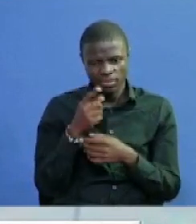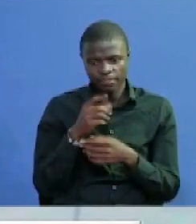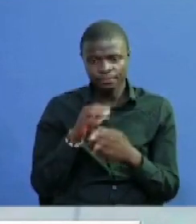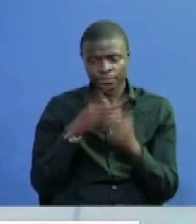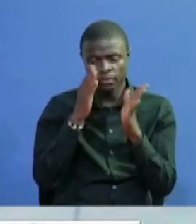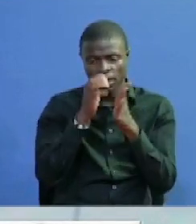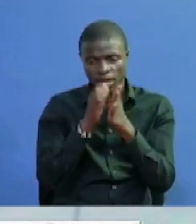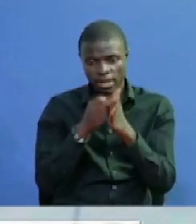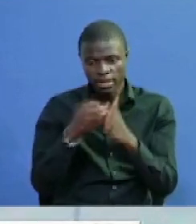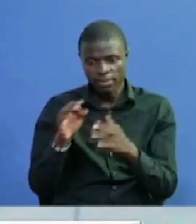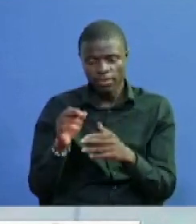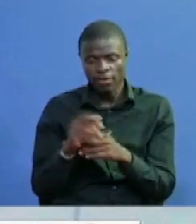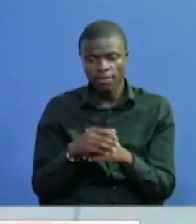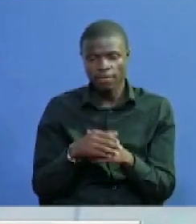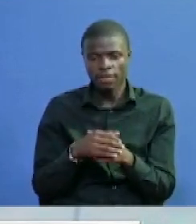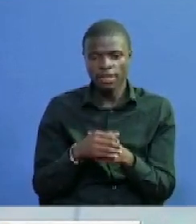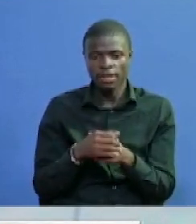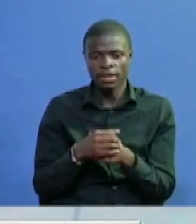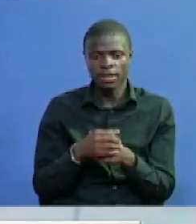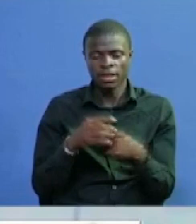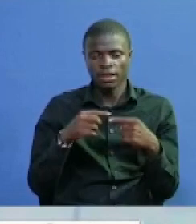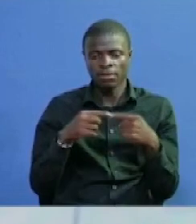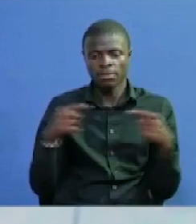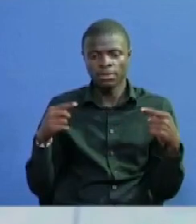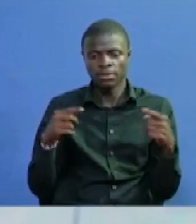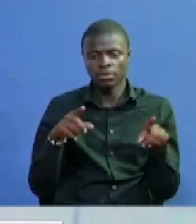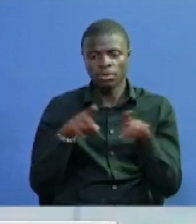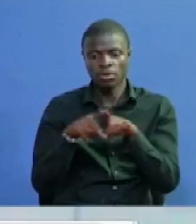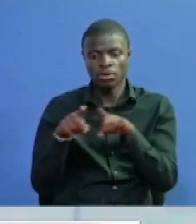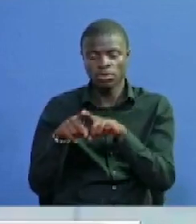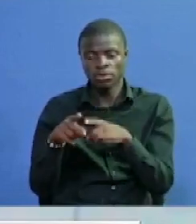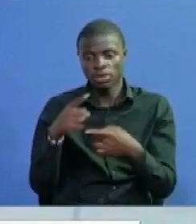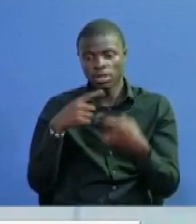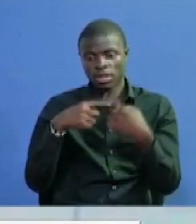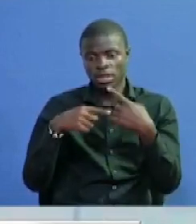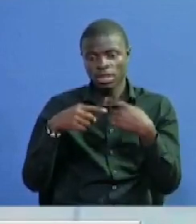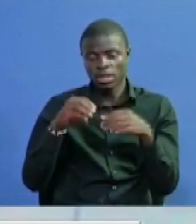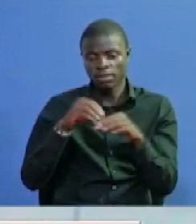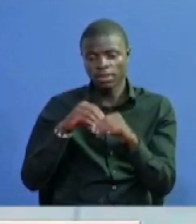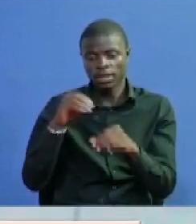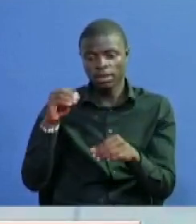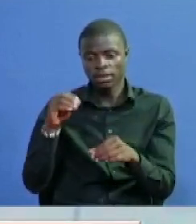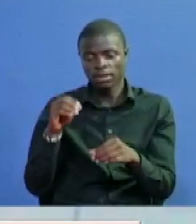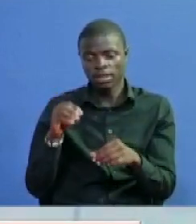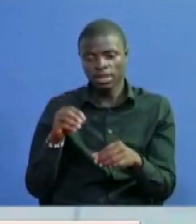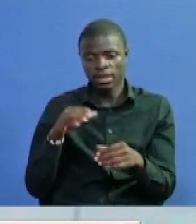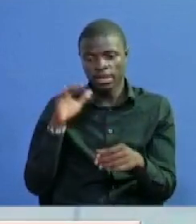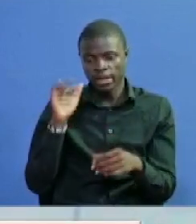Kenya coalition party also coming out to say, yes, we welcome